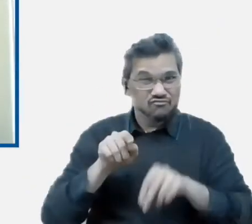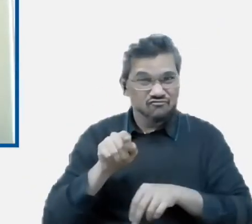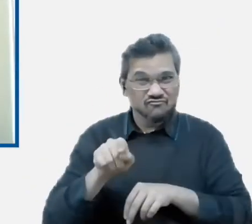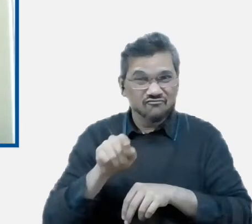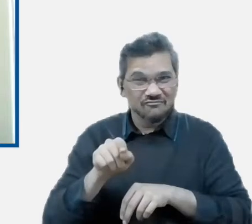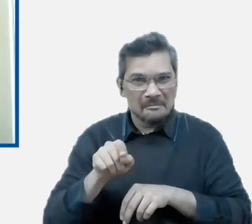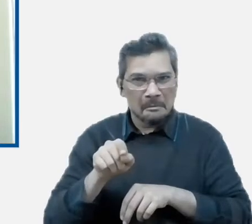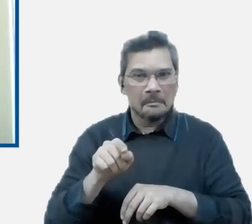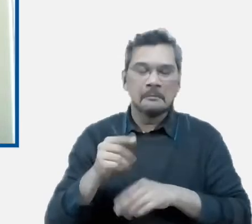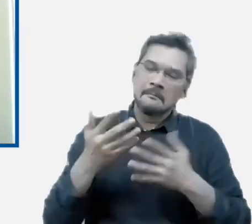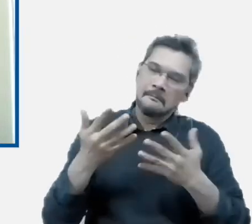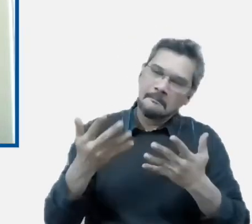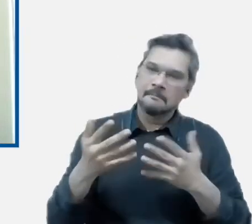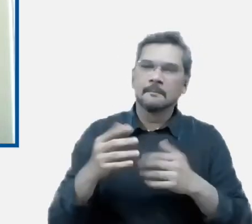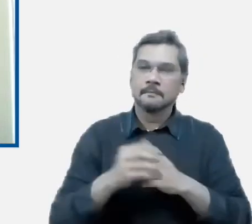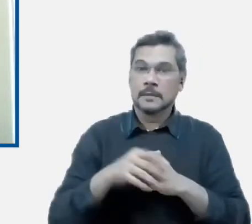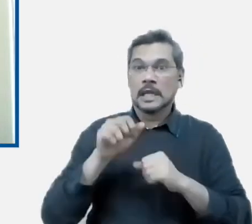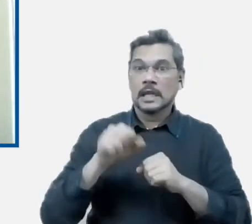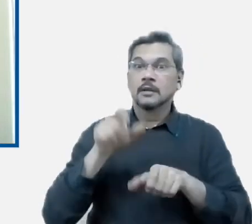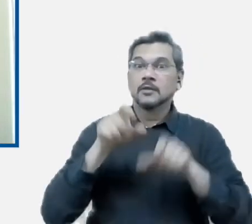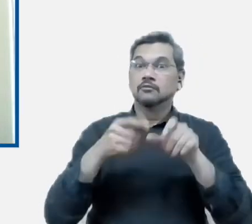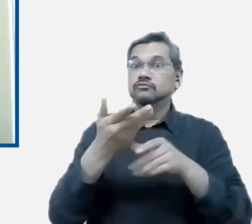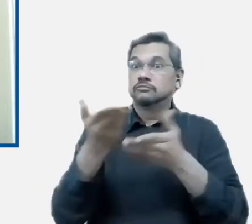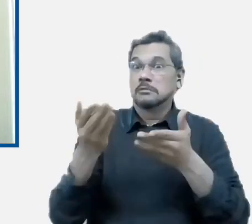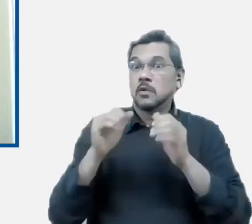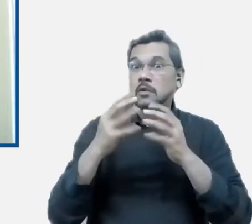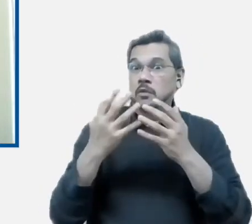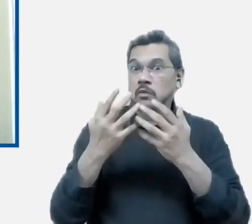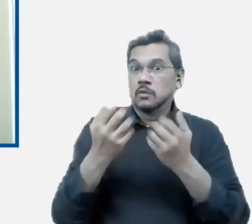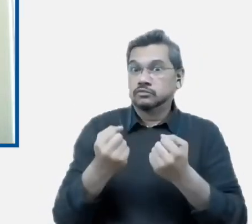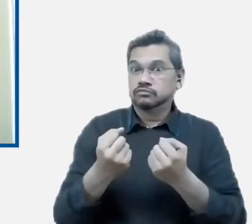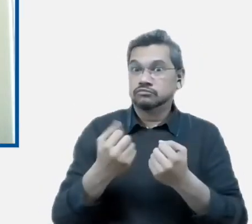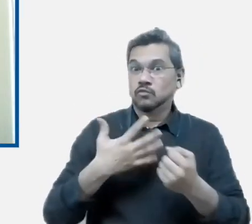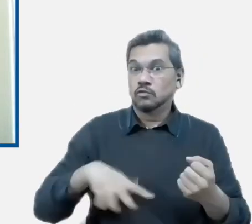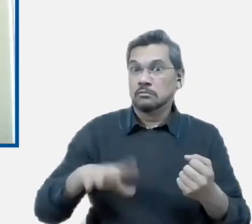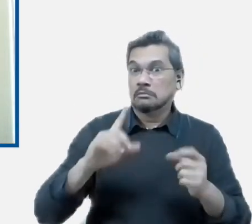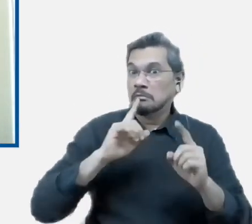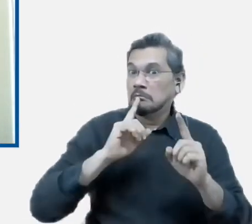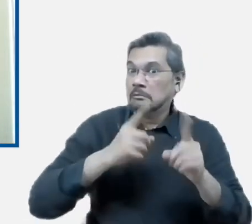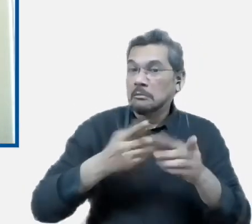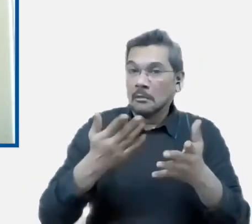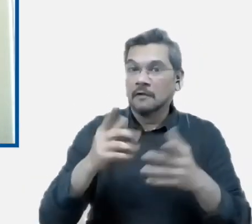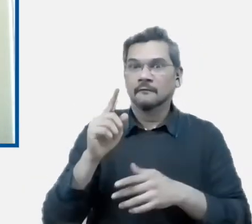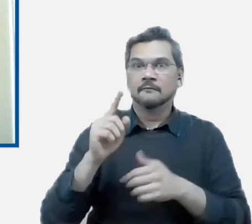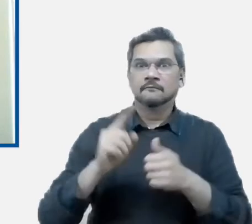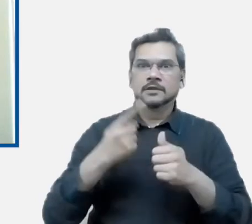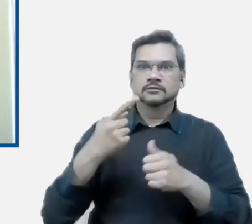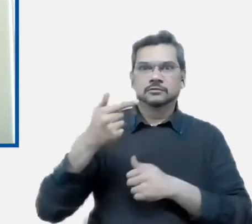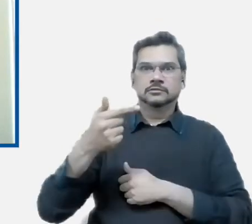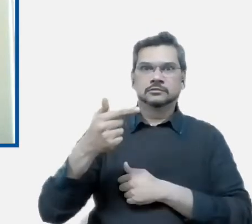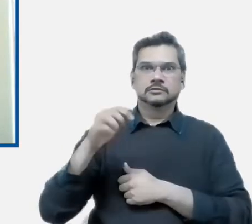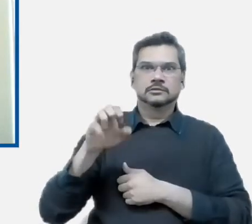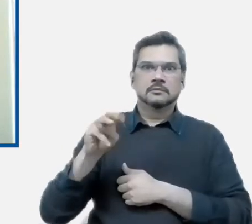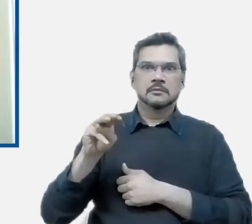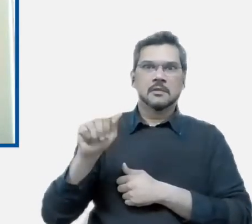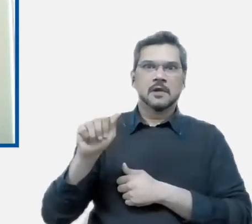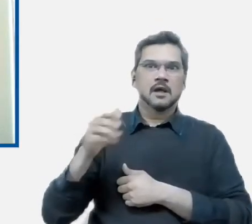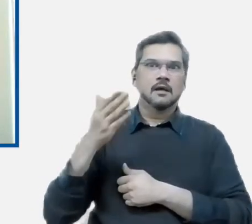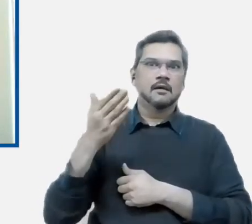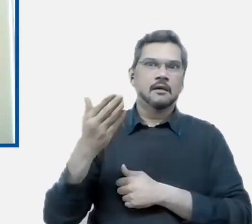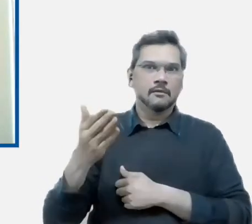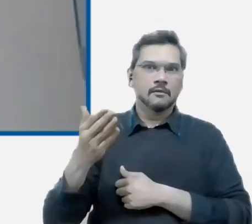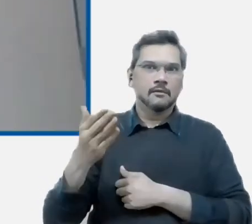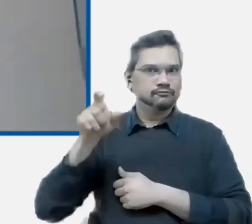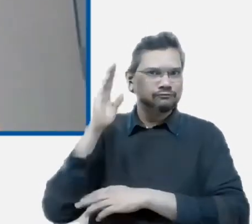to that, please feel free. But first, Gema, this response in the chat, if you are ready, please. Thank you.